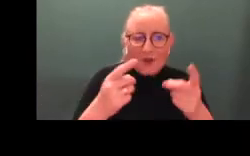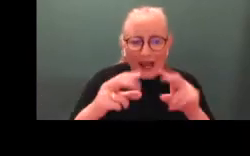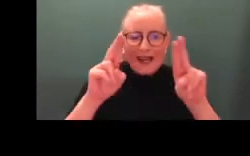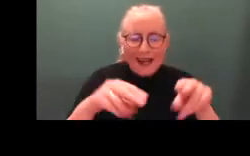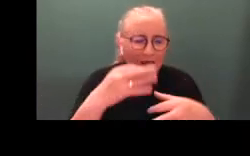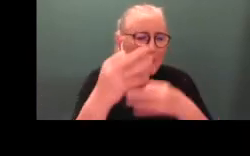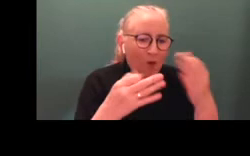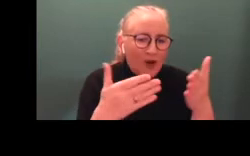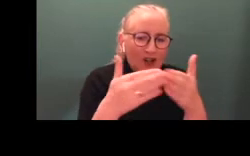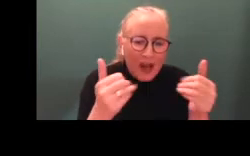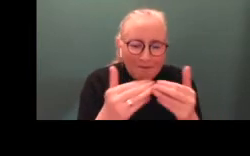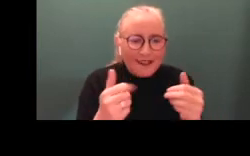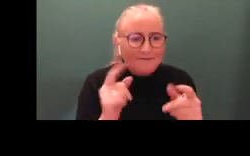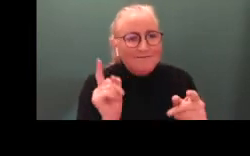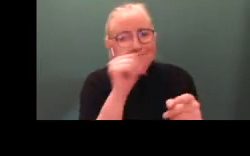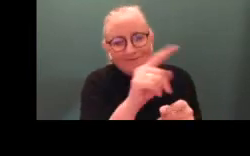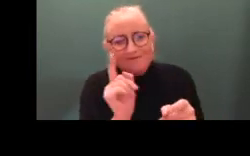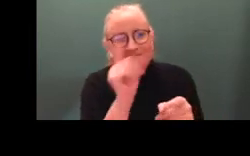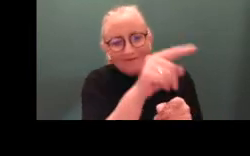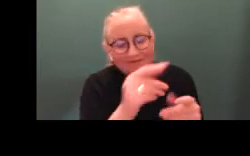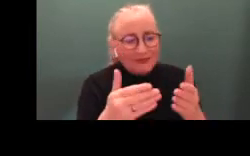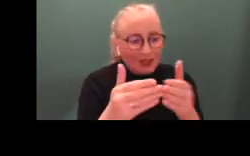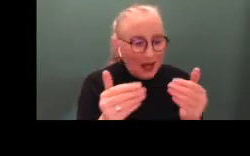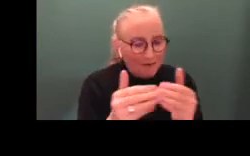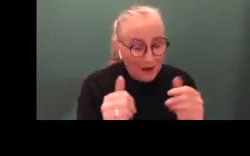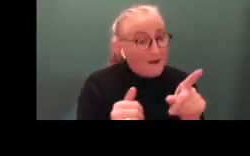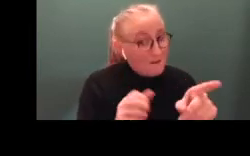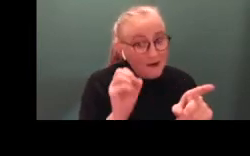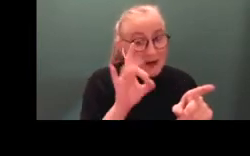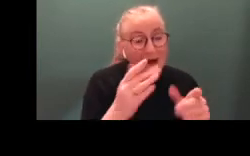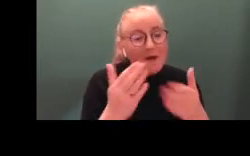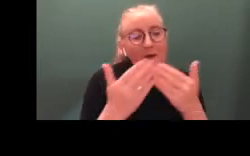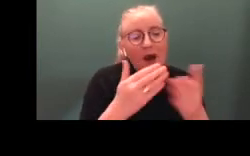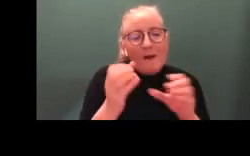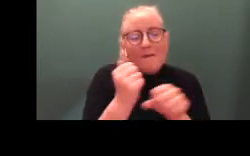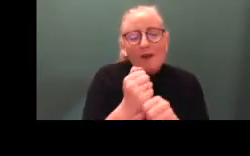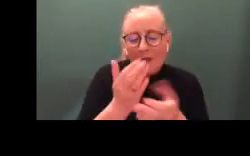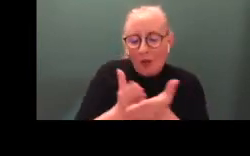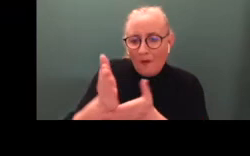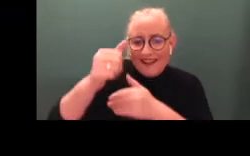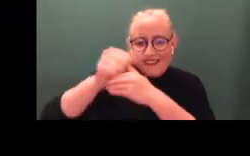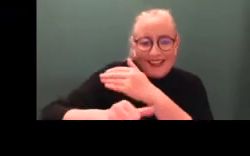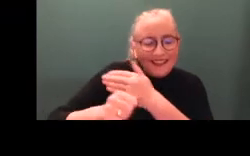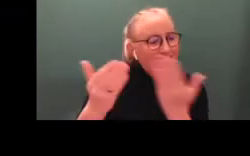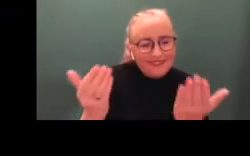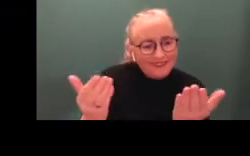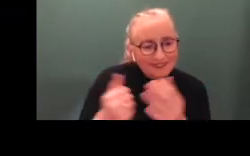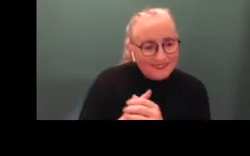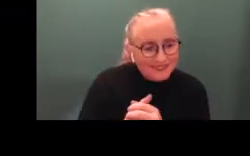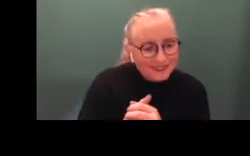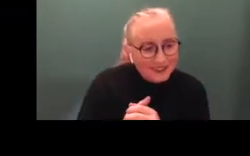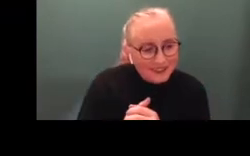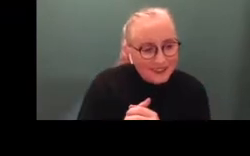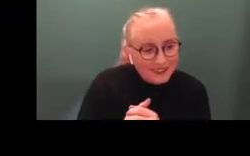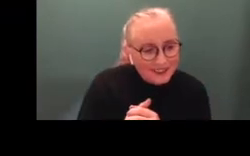to the shops and stuff. Okay. And what about your day? What do you do during your day? I listen to a